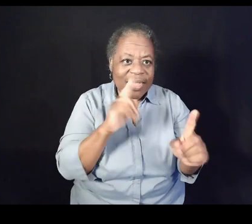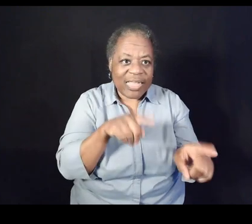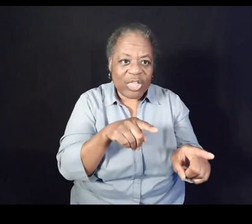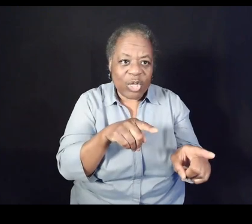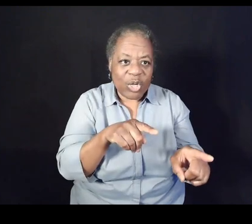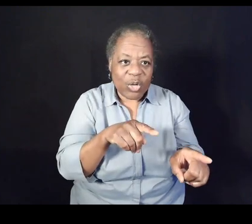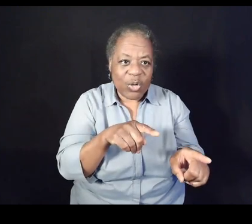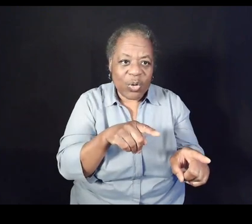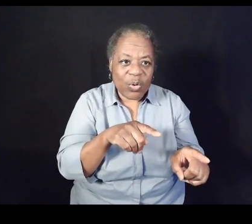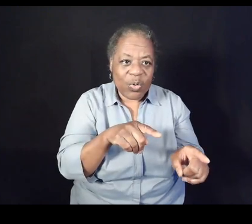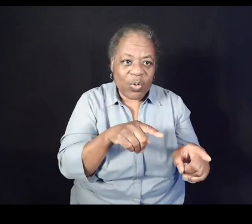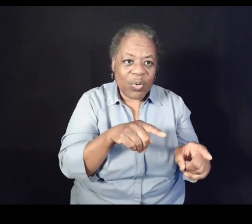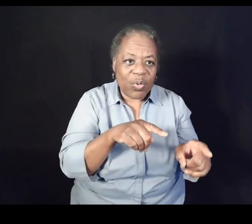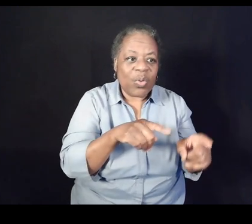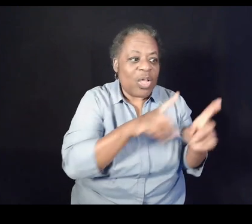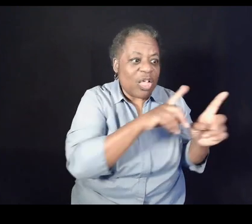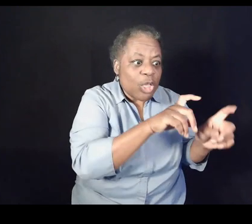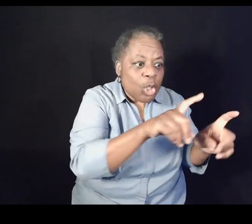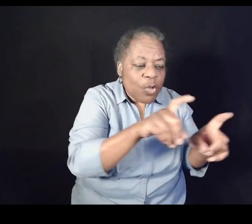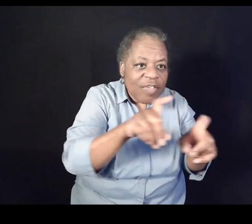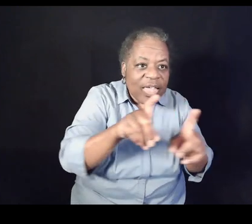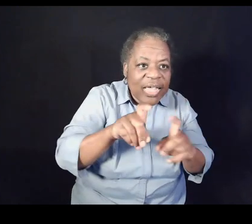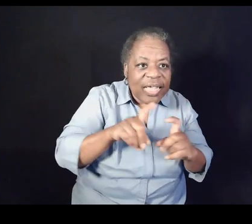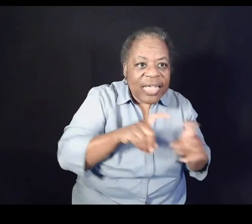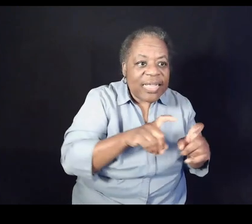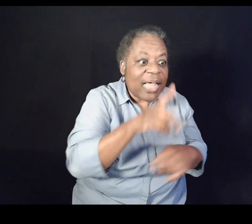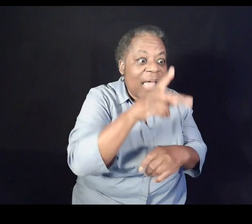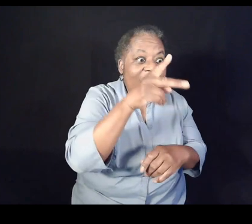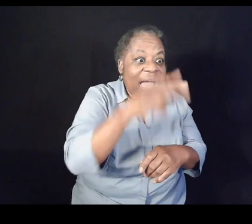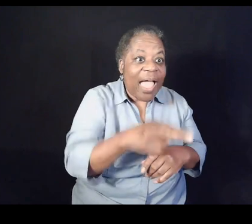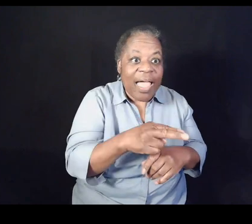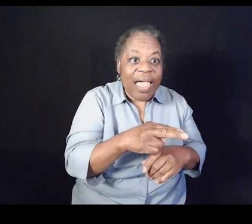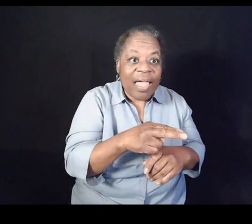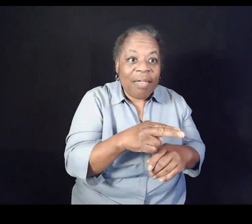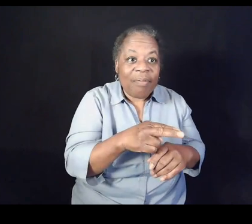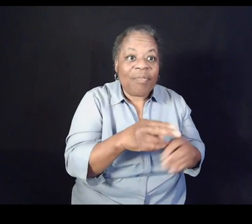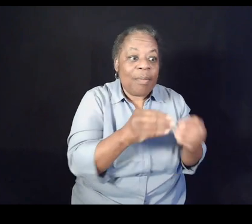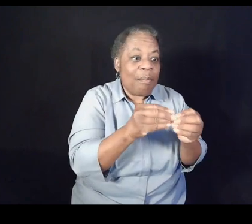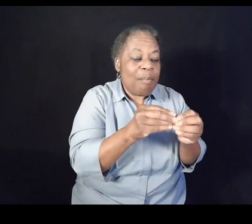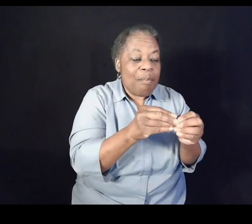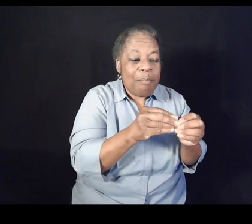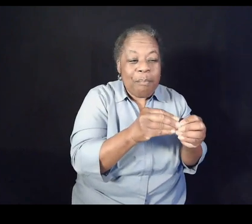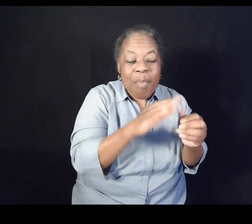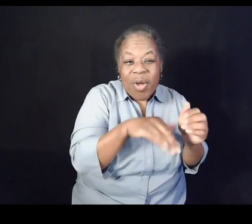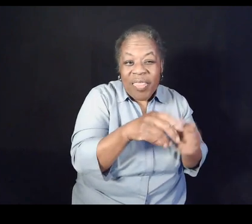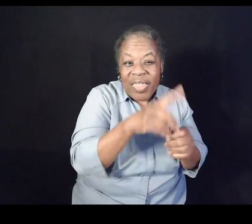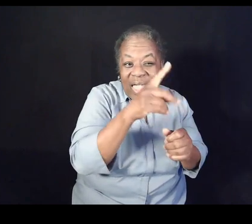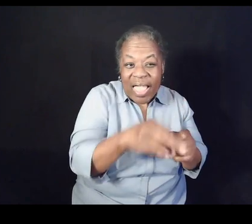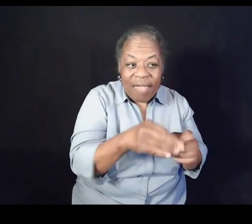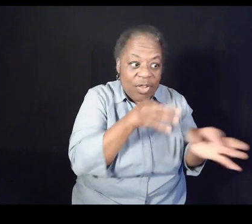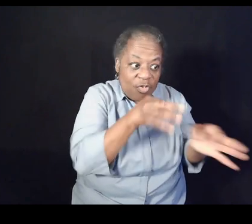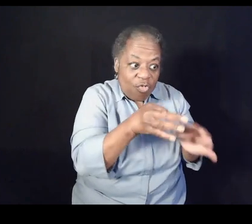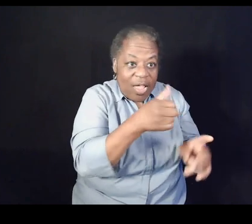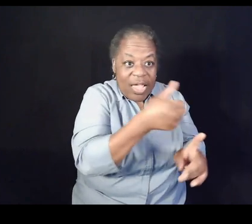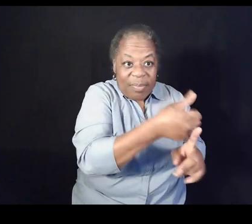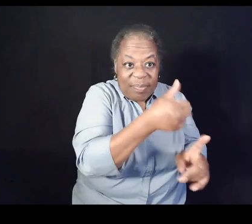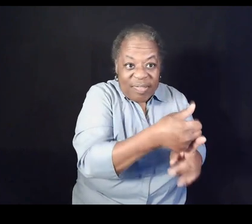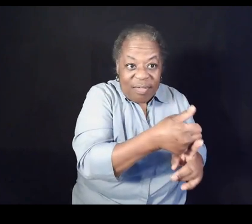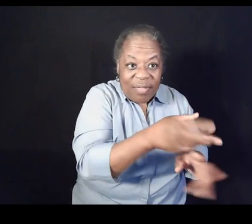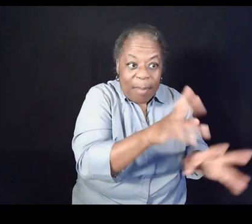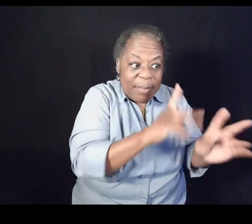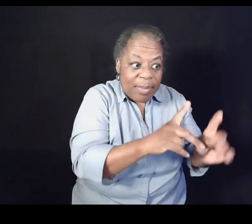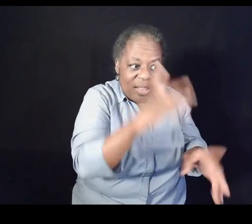Surveys consistently reveal that at least half, if not more than half, of all scientists describe themselves as people of